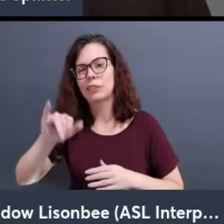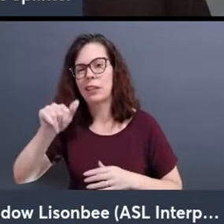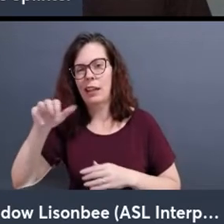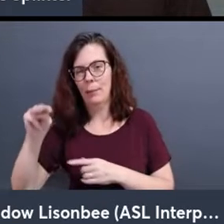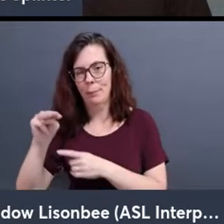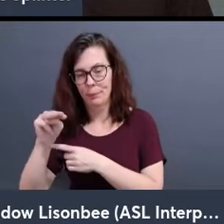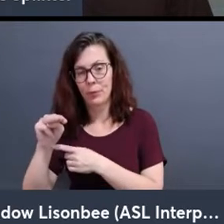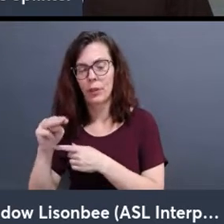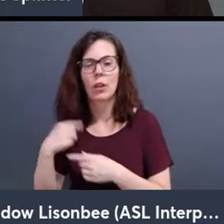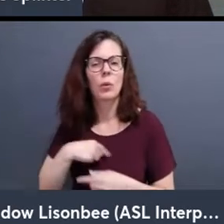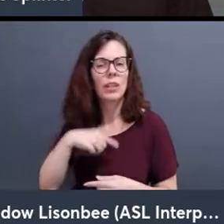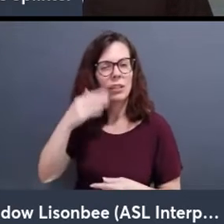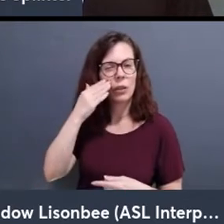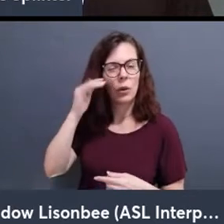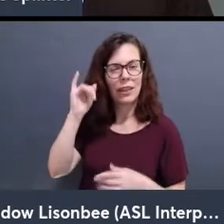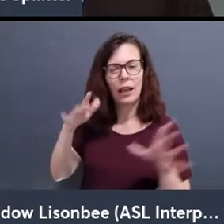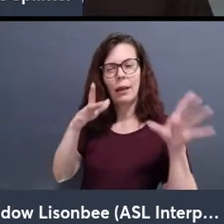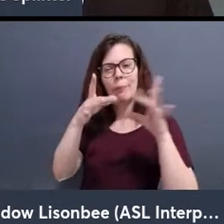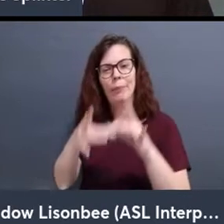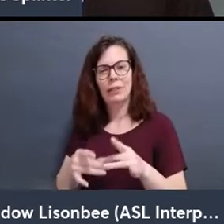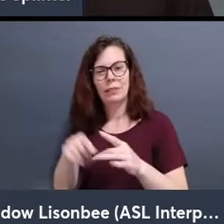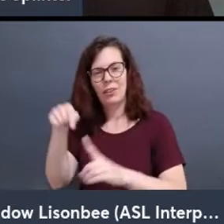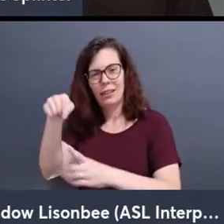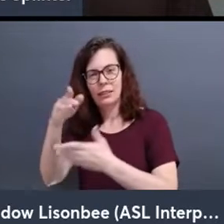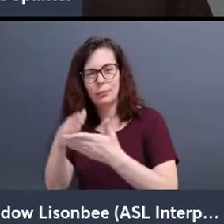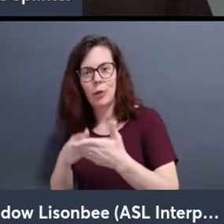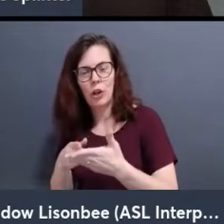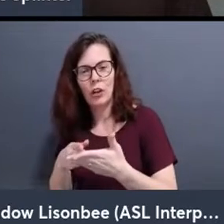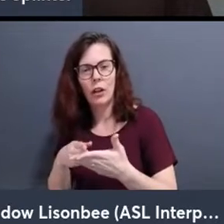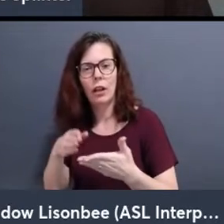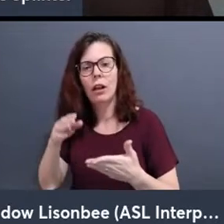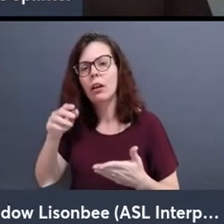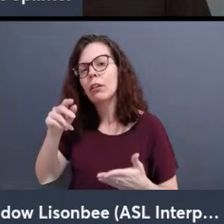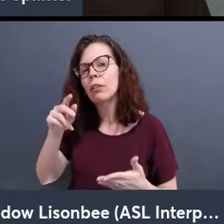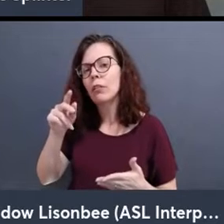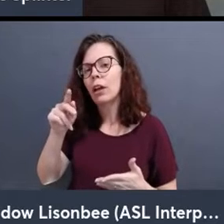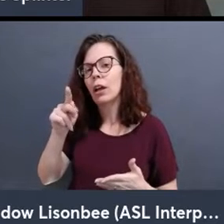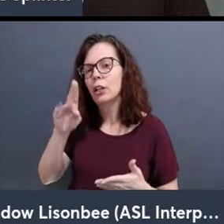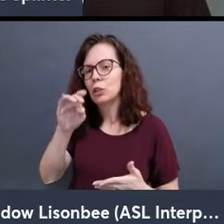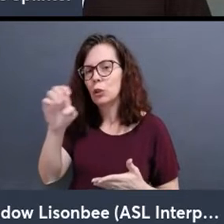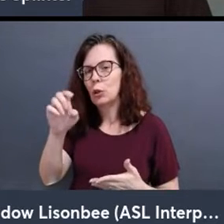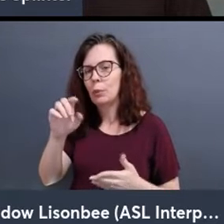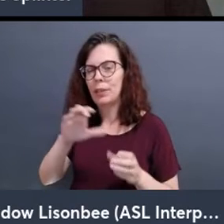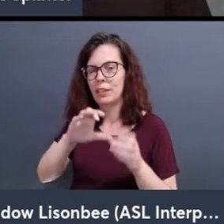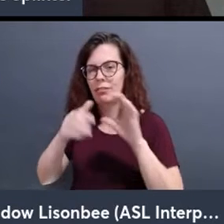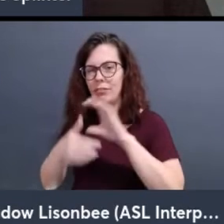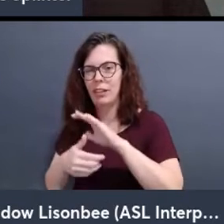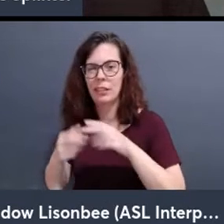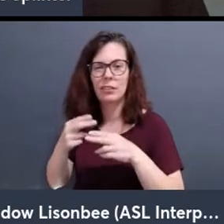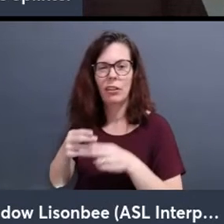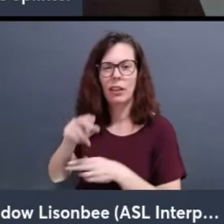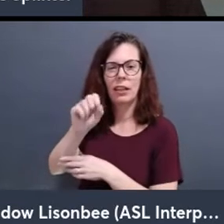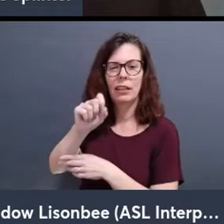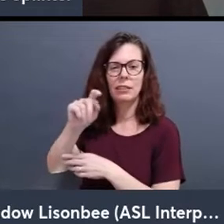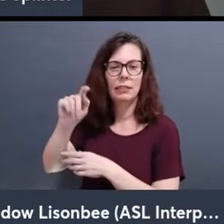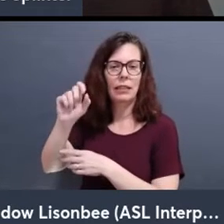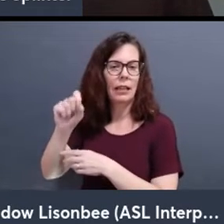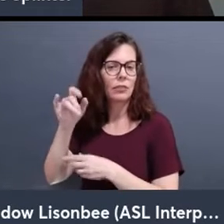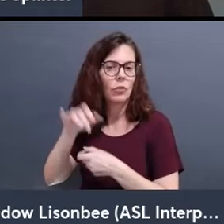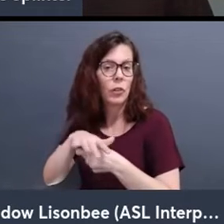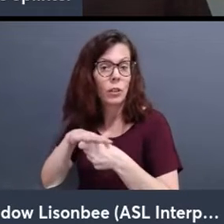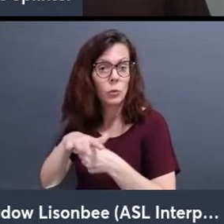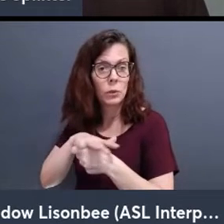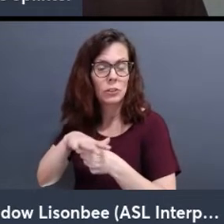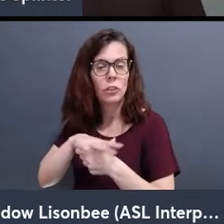that based on this portion of the kube config, which is calling STS in the region, and it's going